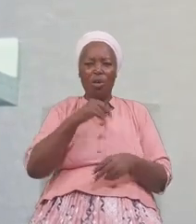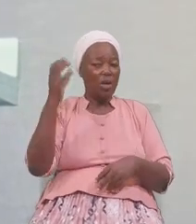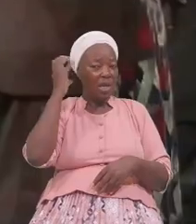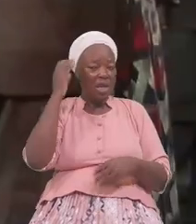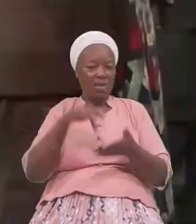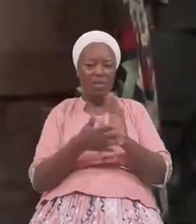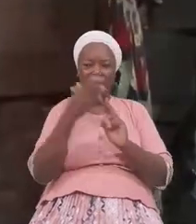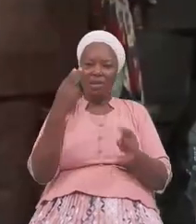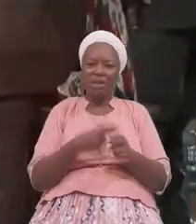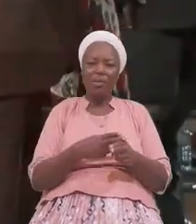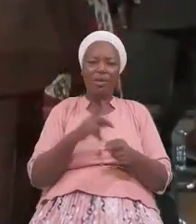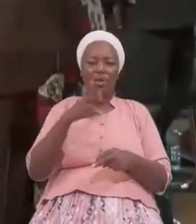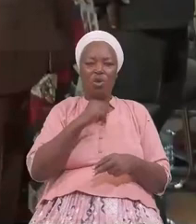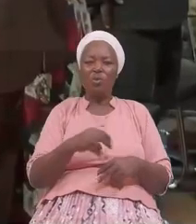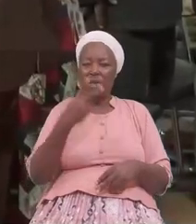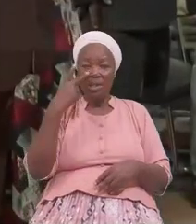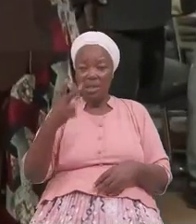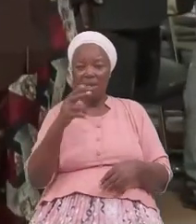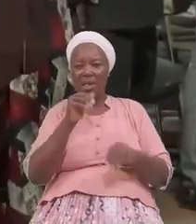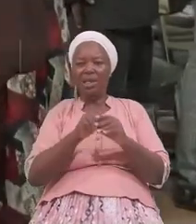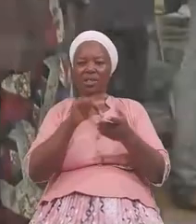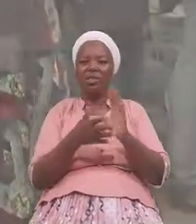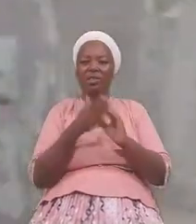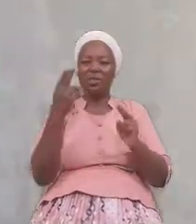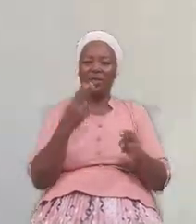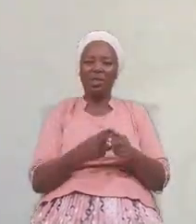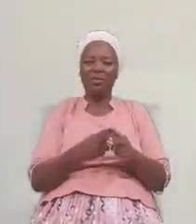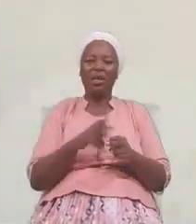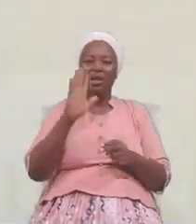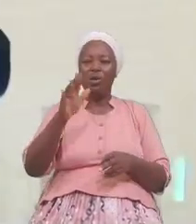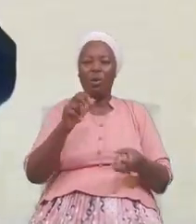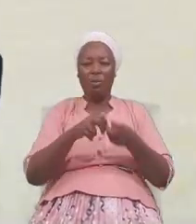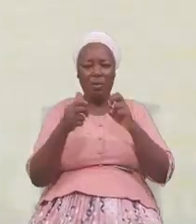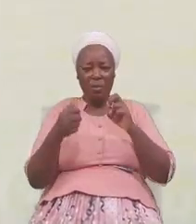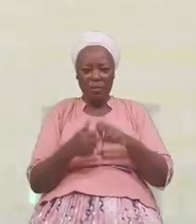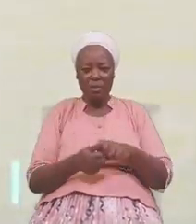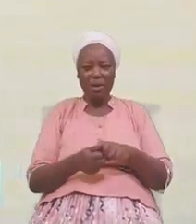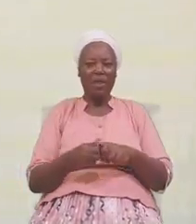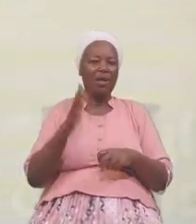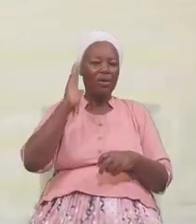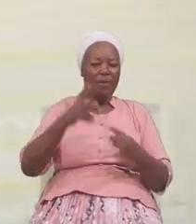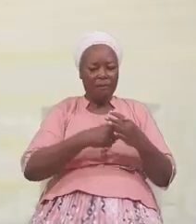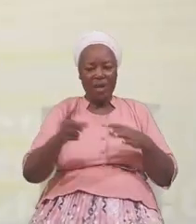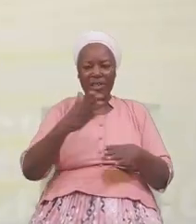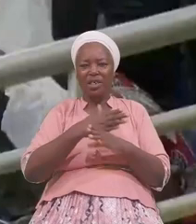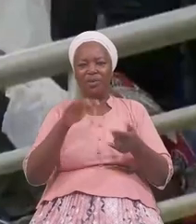hear. You will see. Your problem will vanish